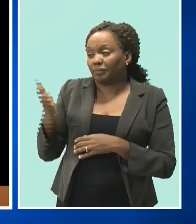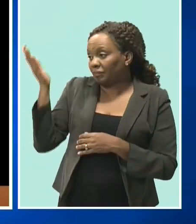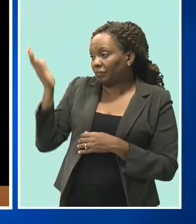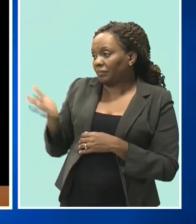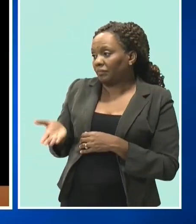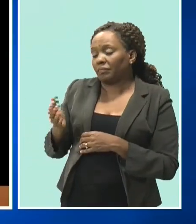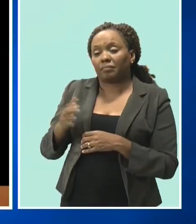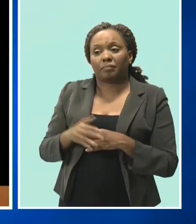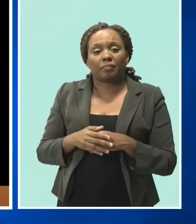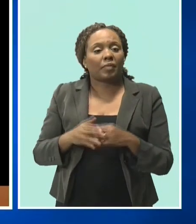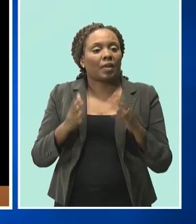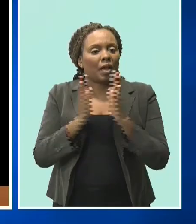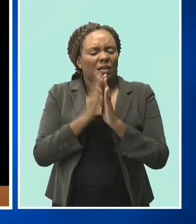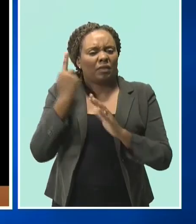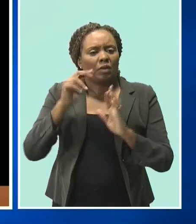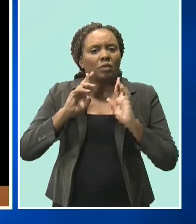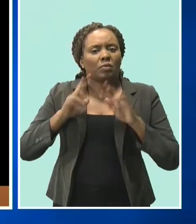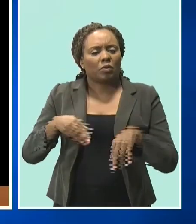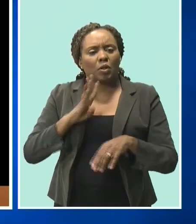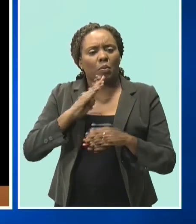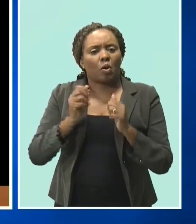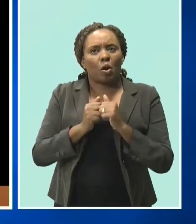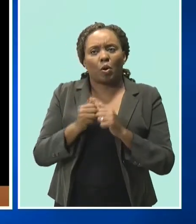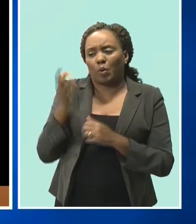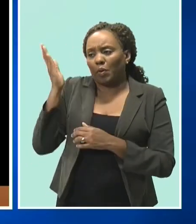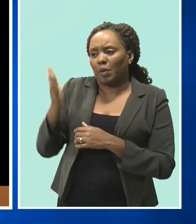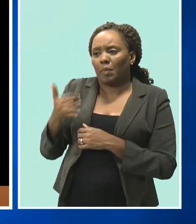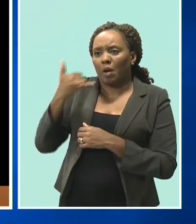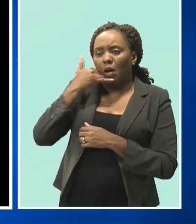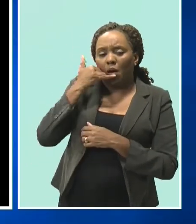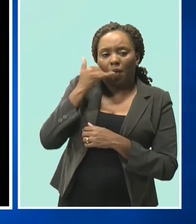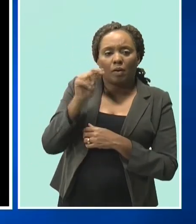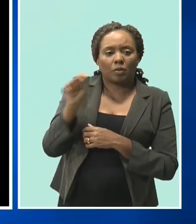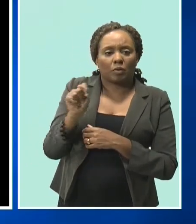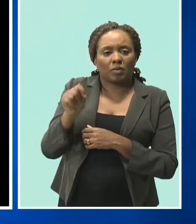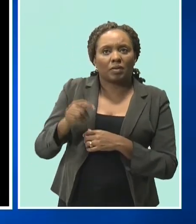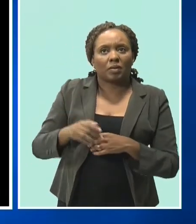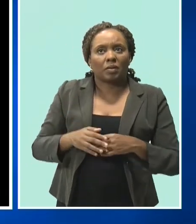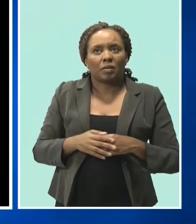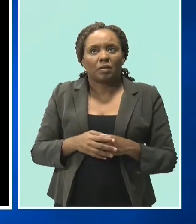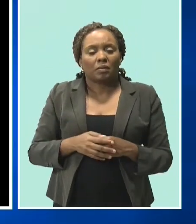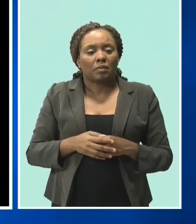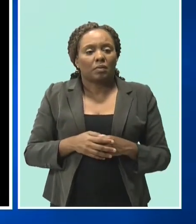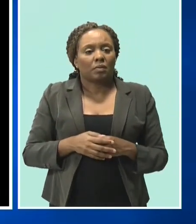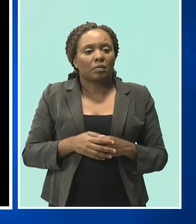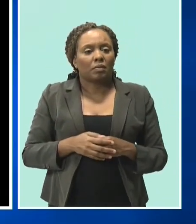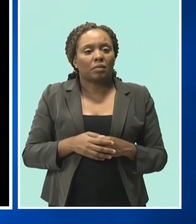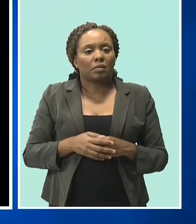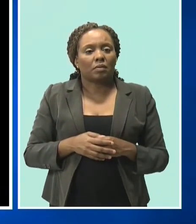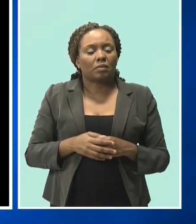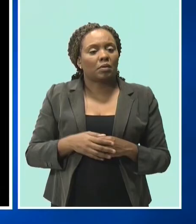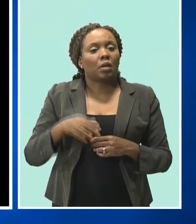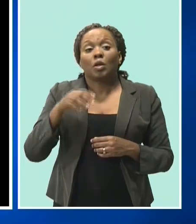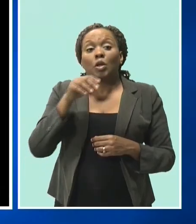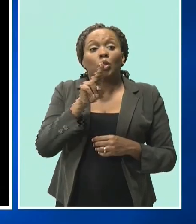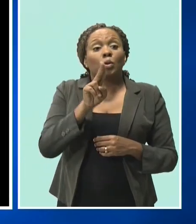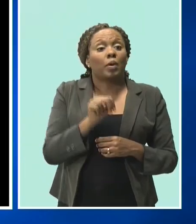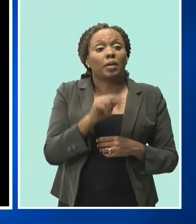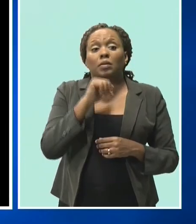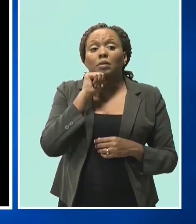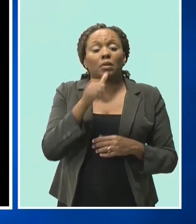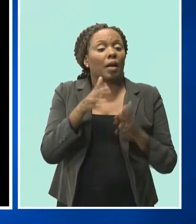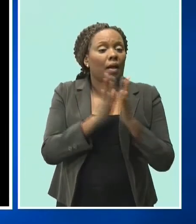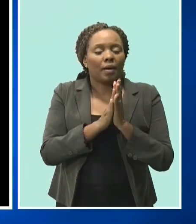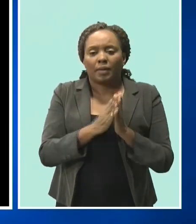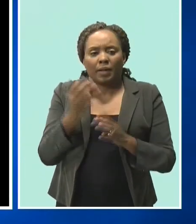Randani for a response and spoke with him via telephone on Tuesday. The UN has not requested that, and anyone who reads that